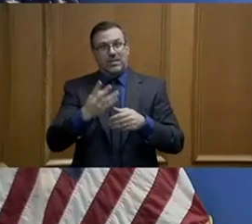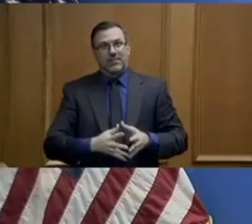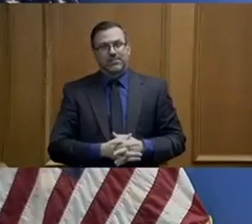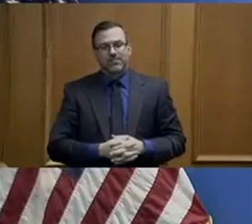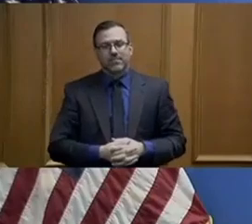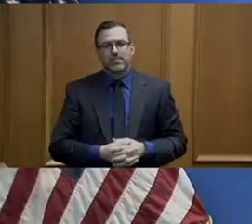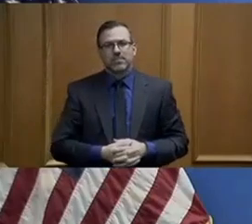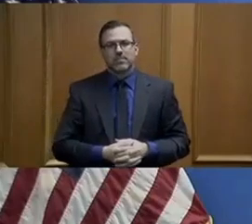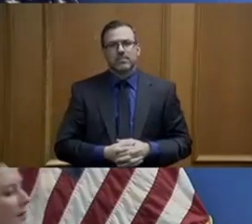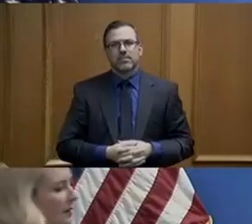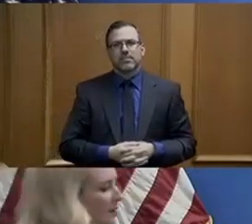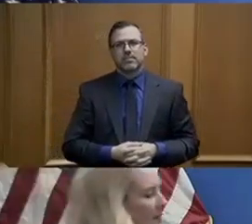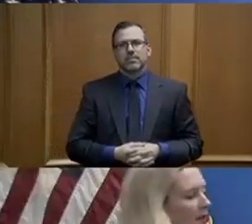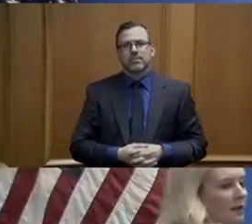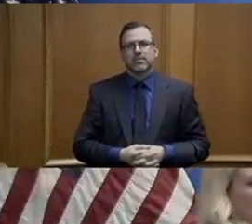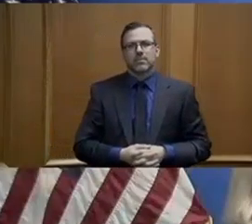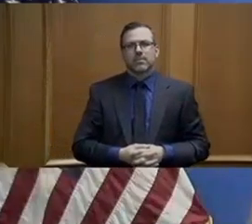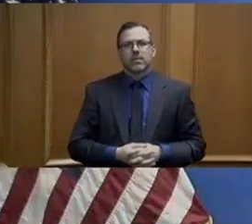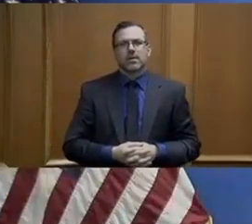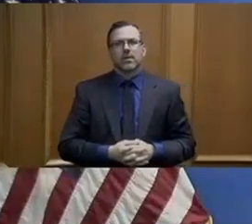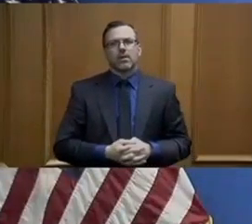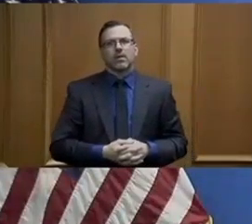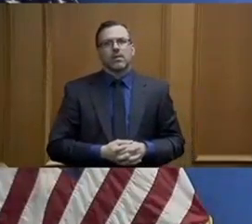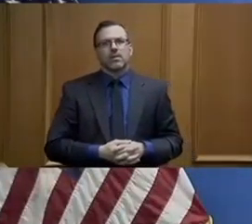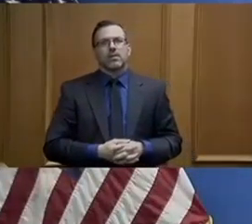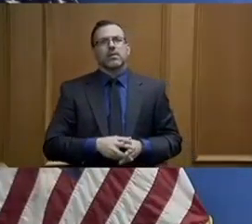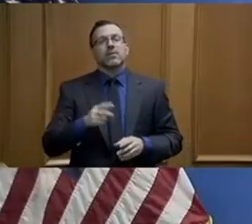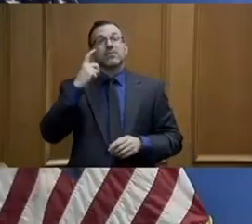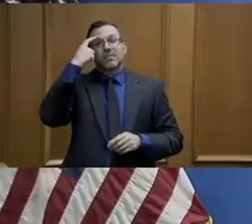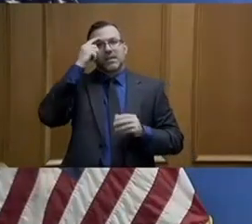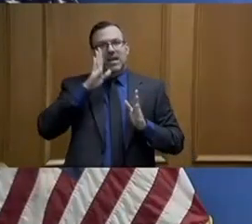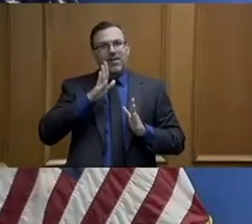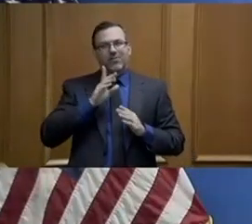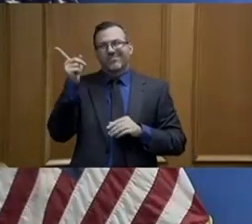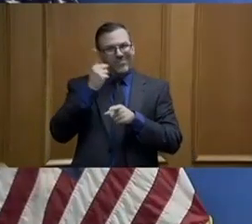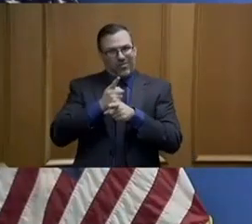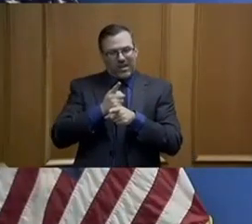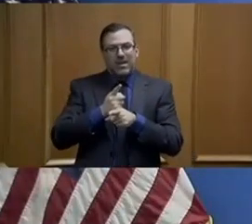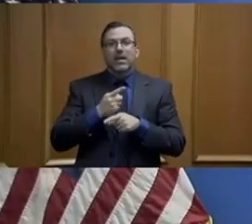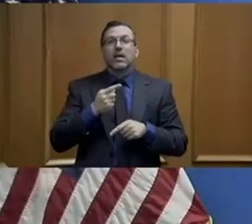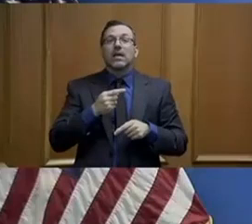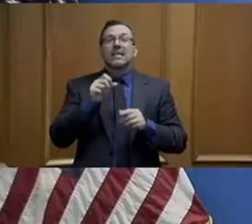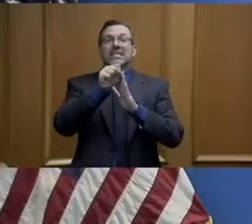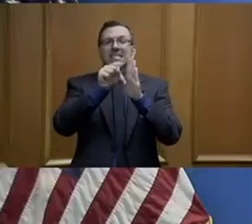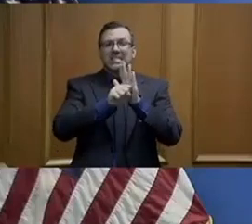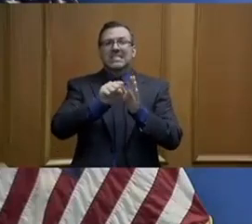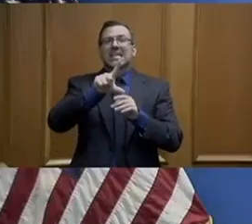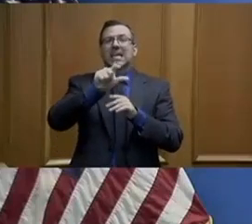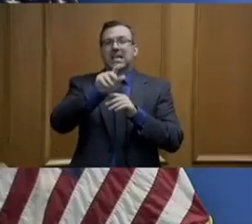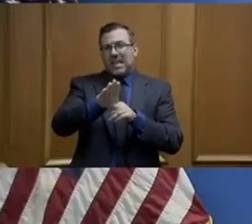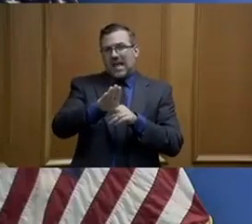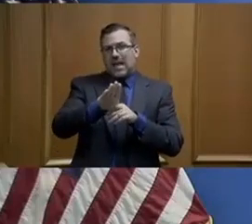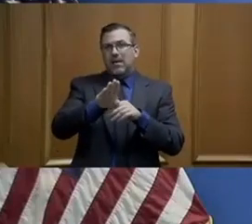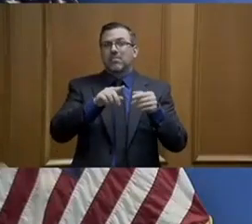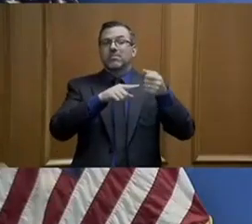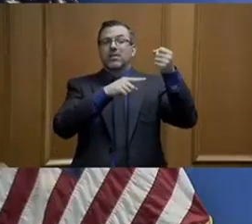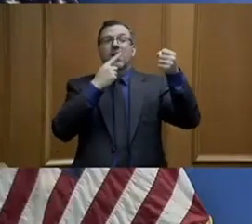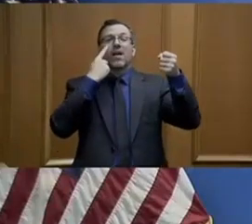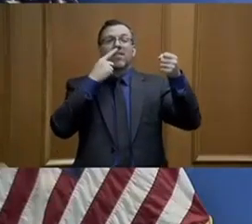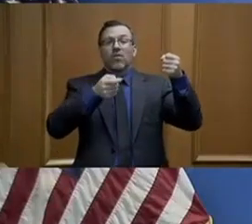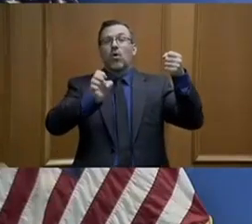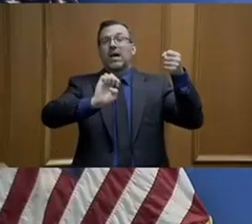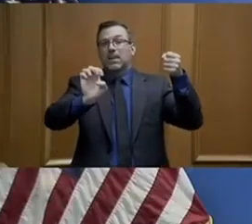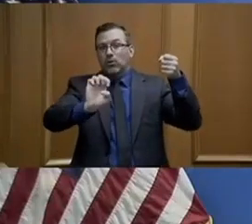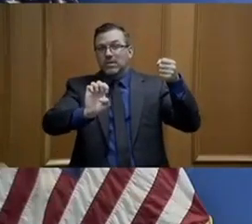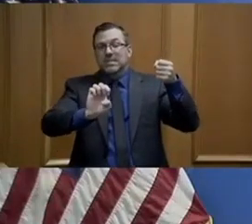about the state lab? The governor's right. We reserve the state lab capacity for emergency or